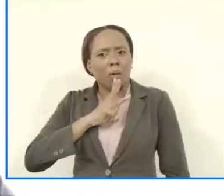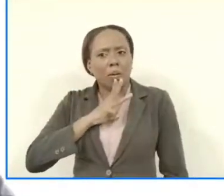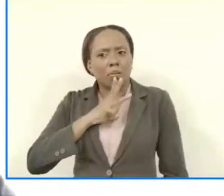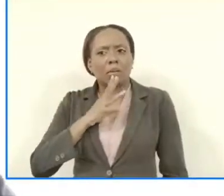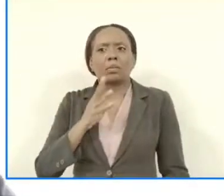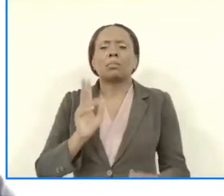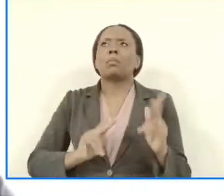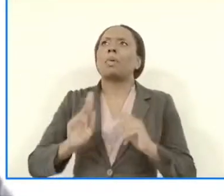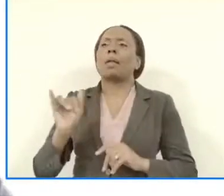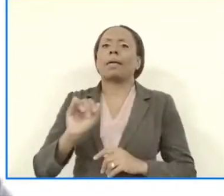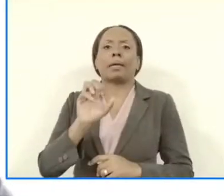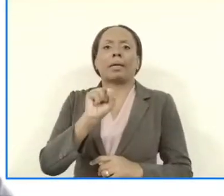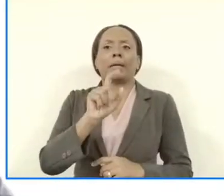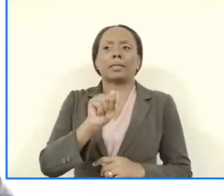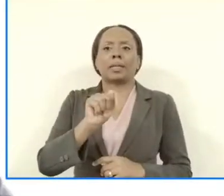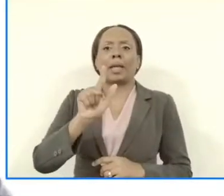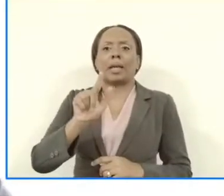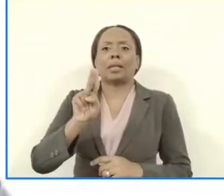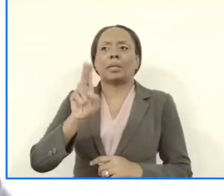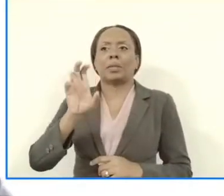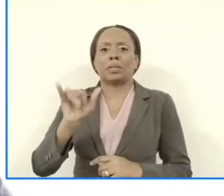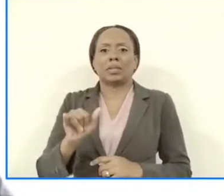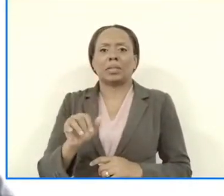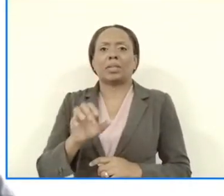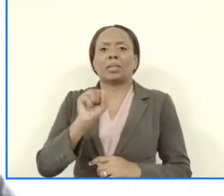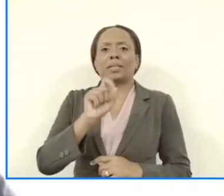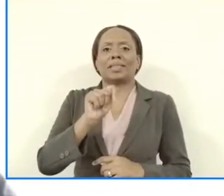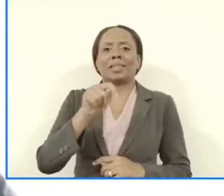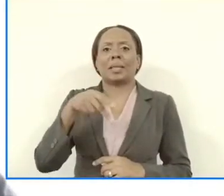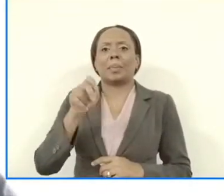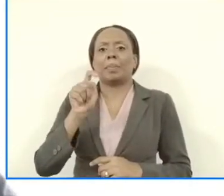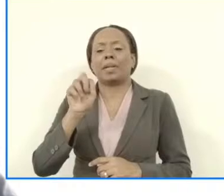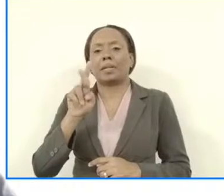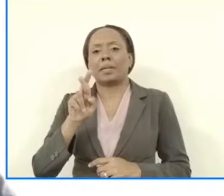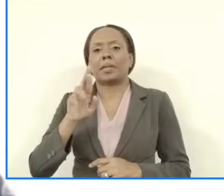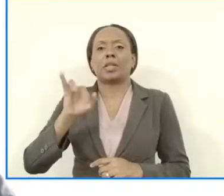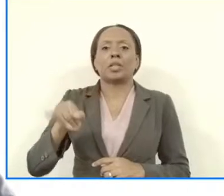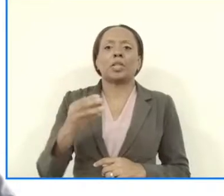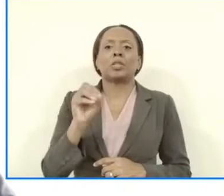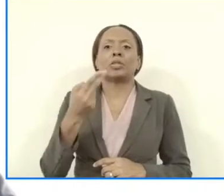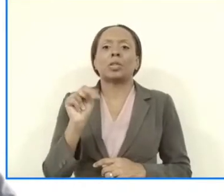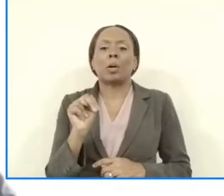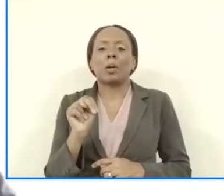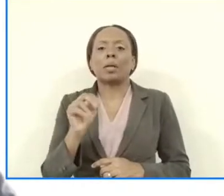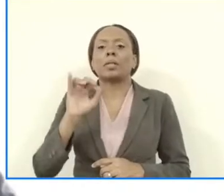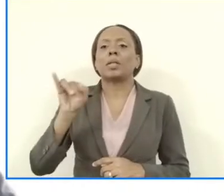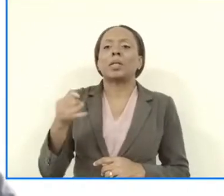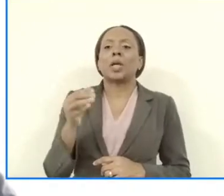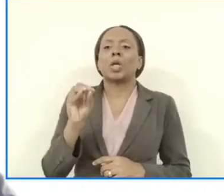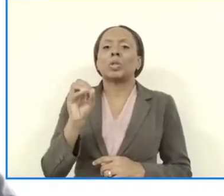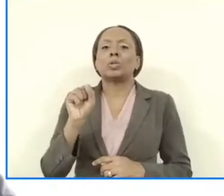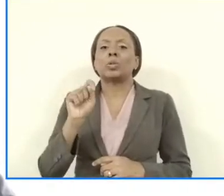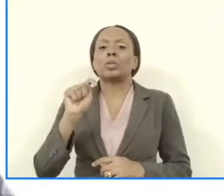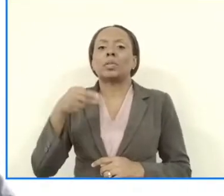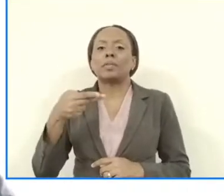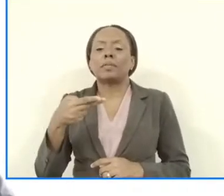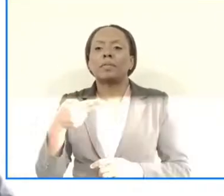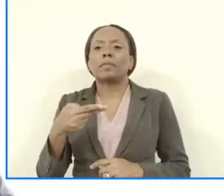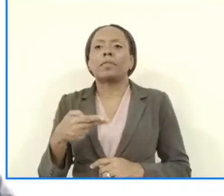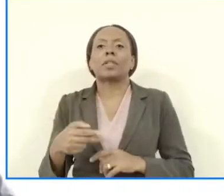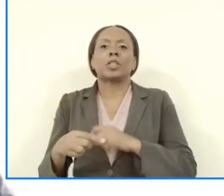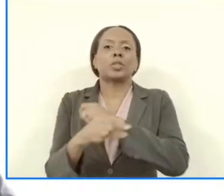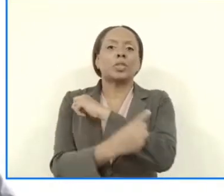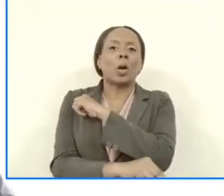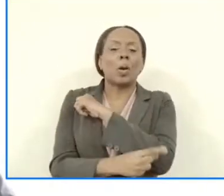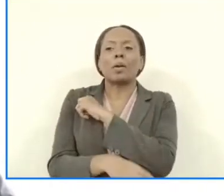in the parishes of St. Lucie, St. Peter, St. Joseph, St. John, to some extent St. George and St. Thomas, which